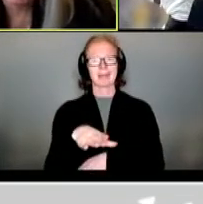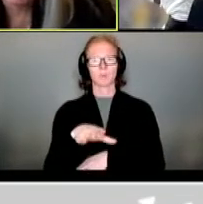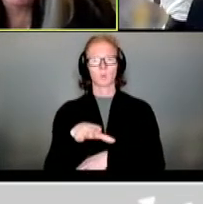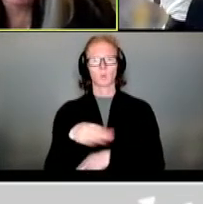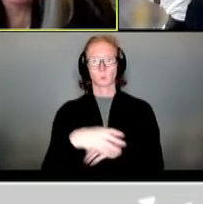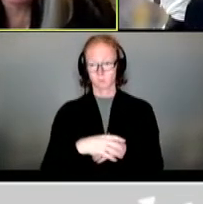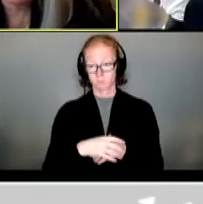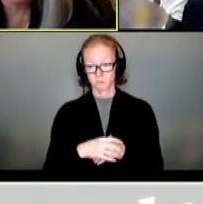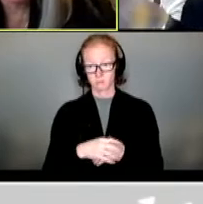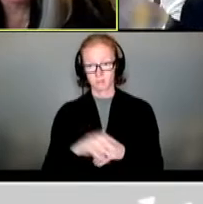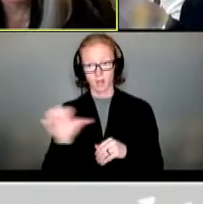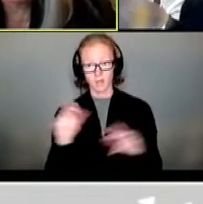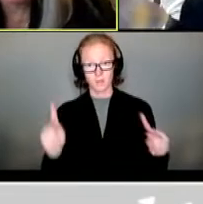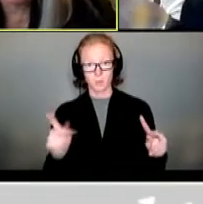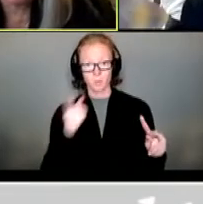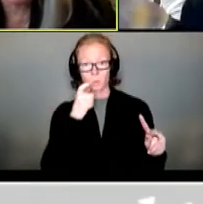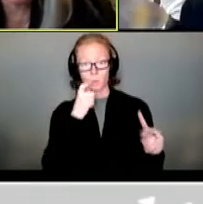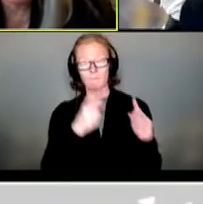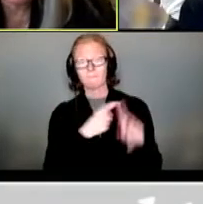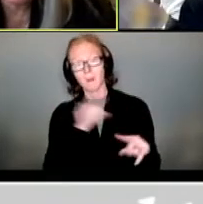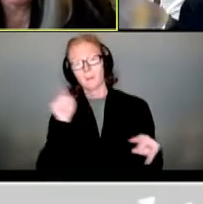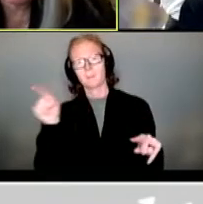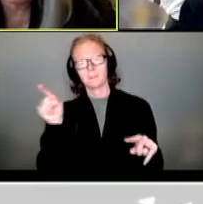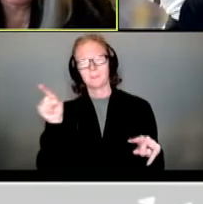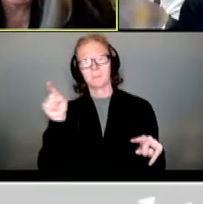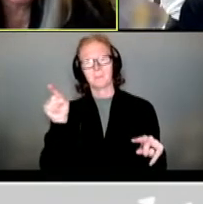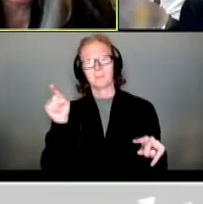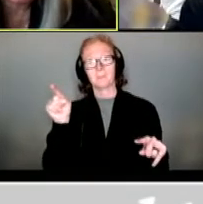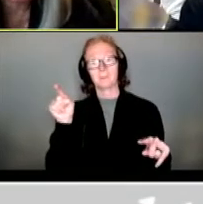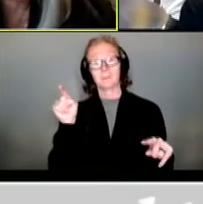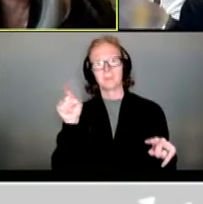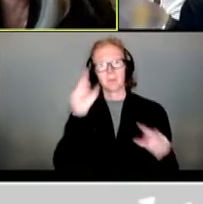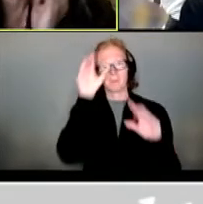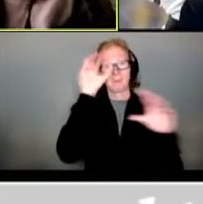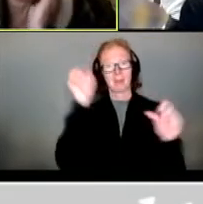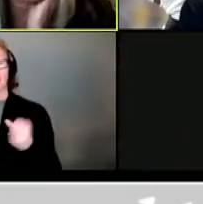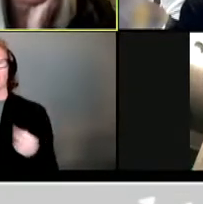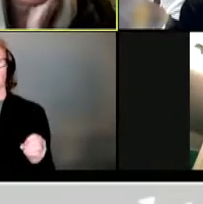Is anyone else here from the mayor's office that would like to speak?